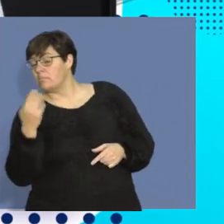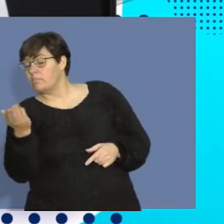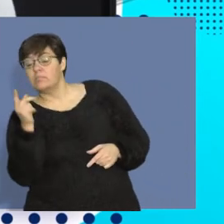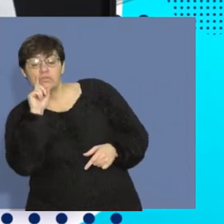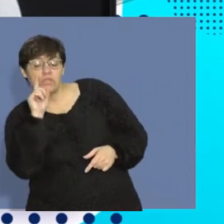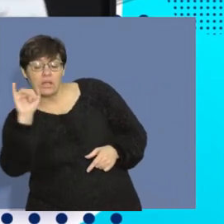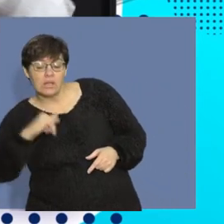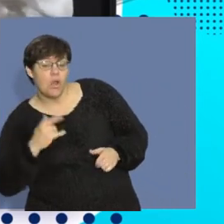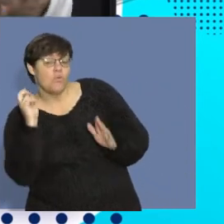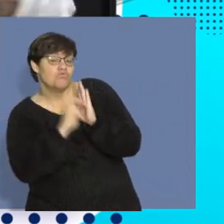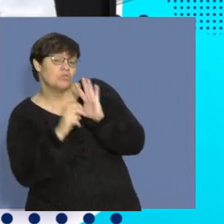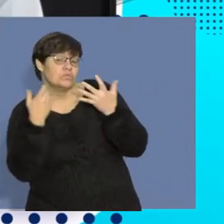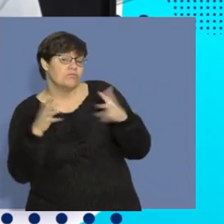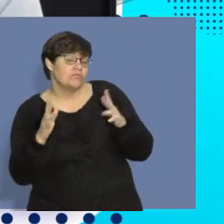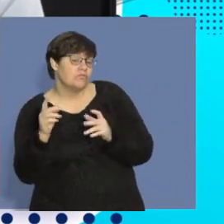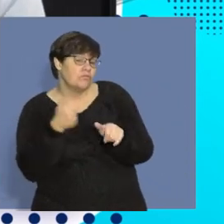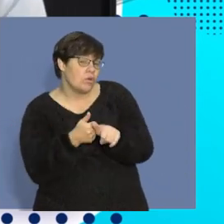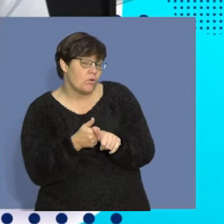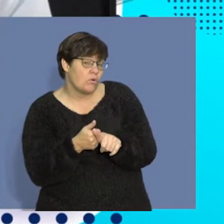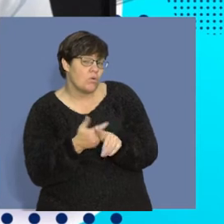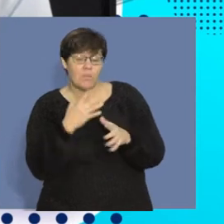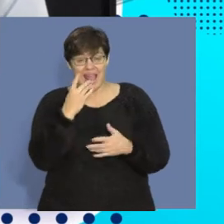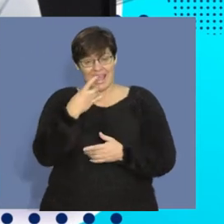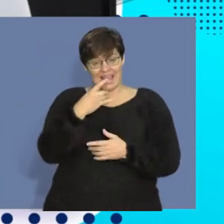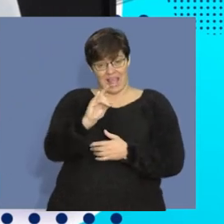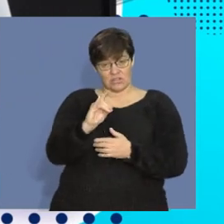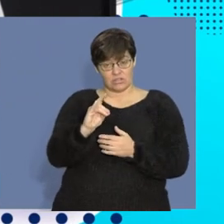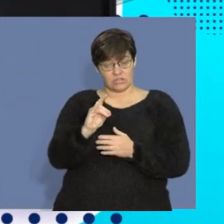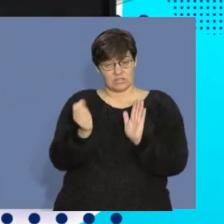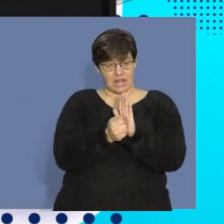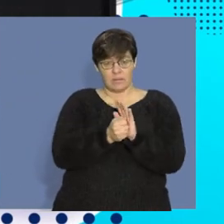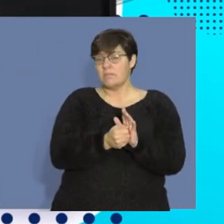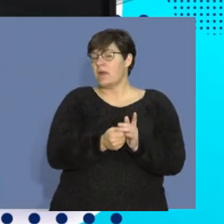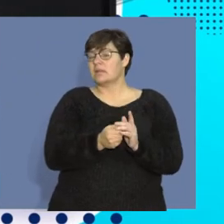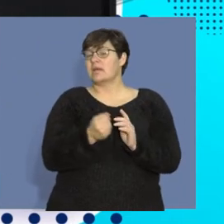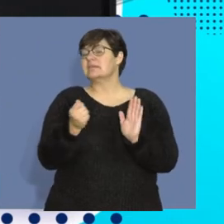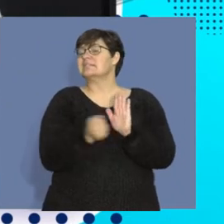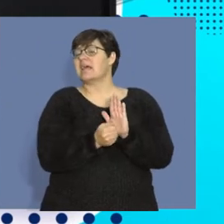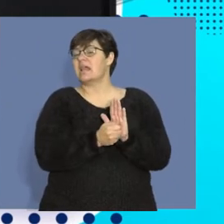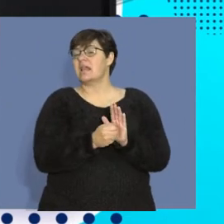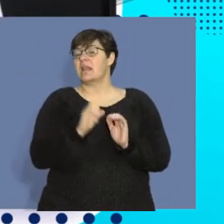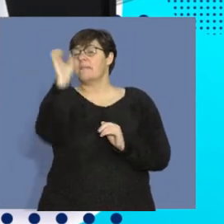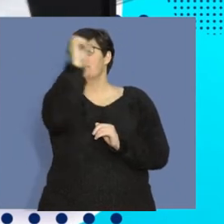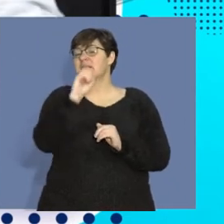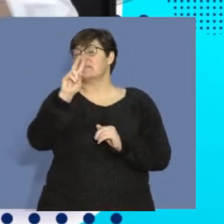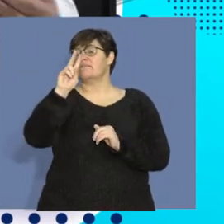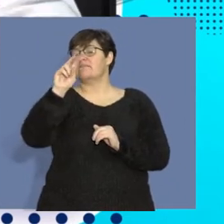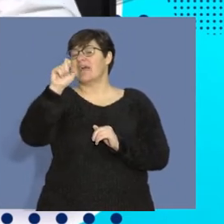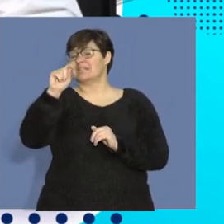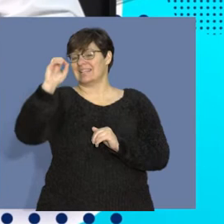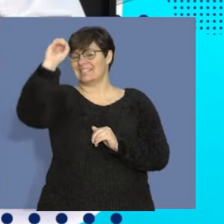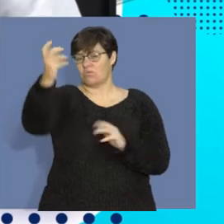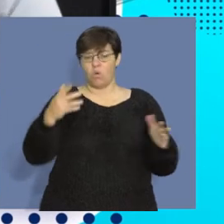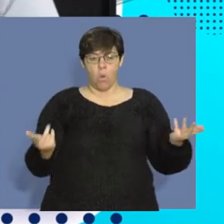check on the VAT output, let me check on my cash sales, let me look at my zero rated sales, let me look at my